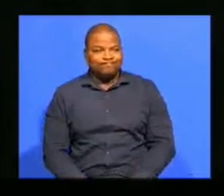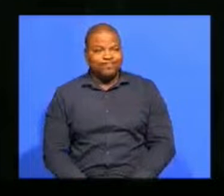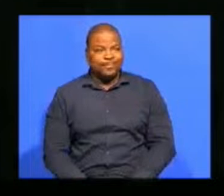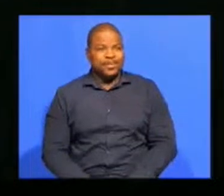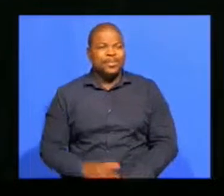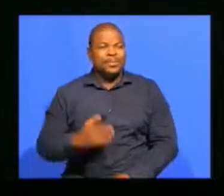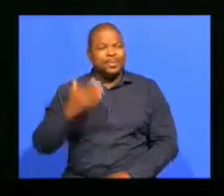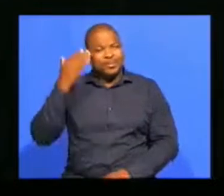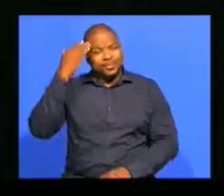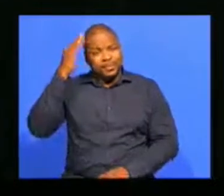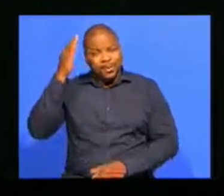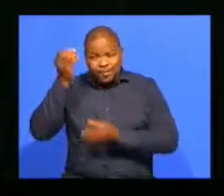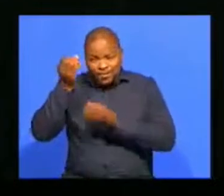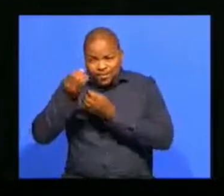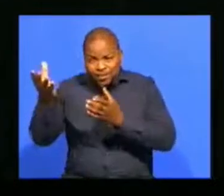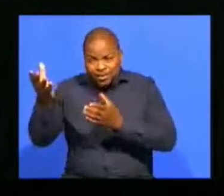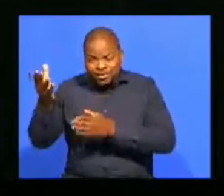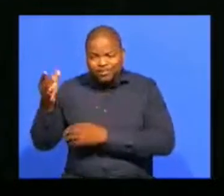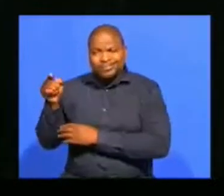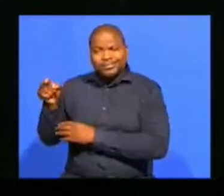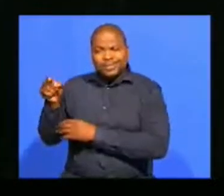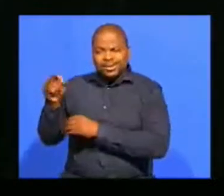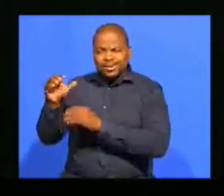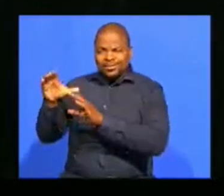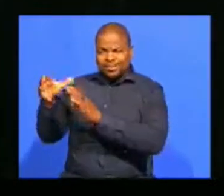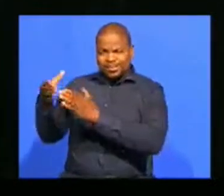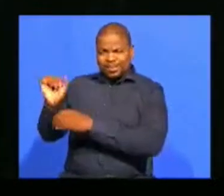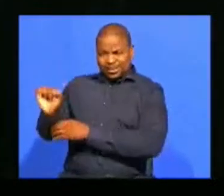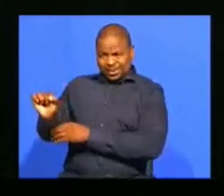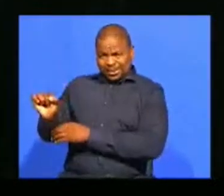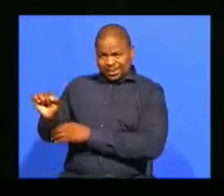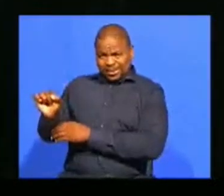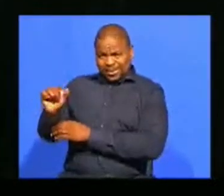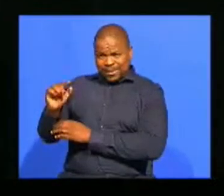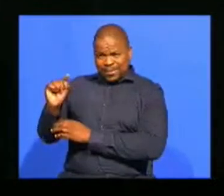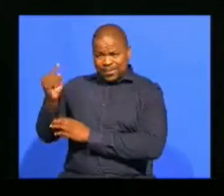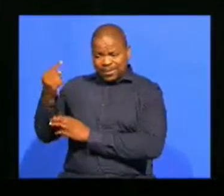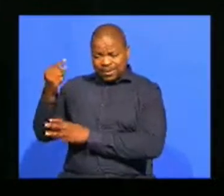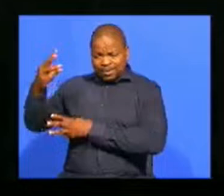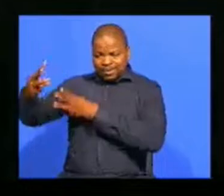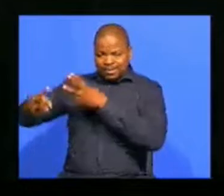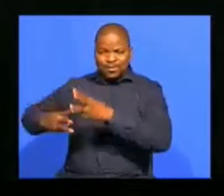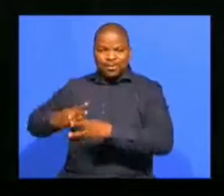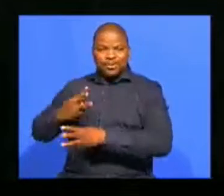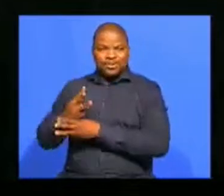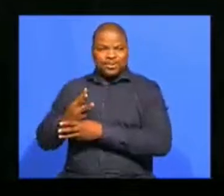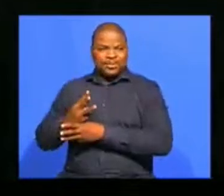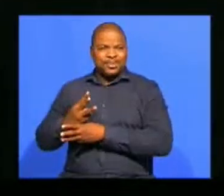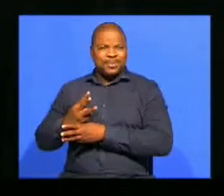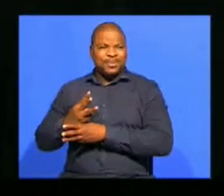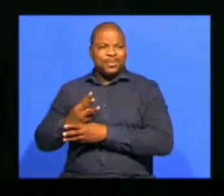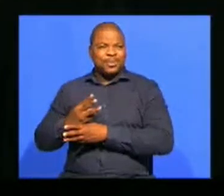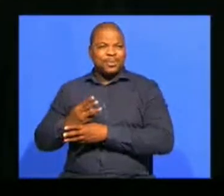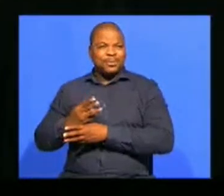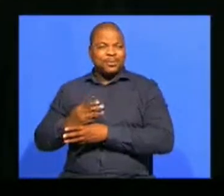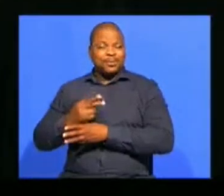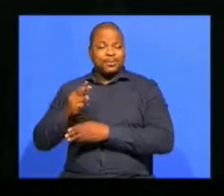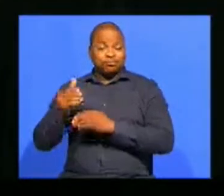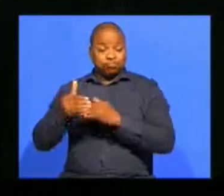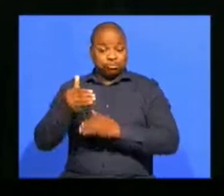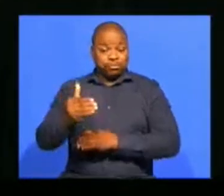I don't know if we told the Prime Minister and his delegation that we were the first in the world, at least a few hours ahead of the